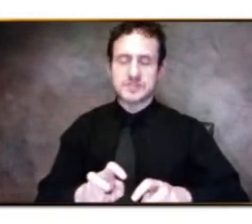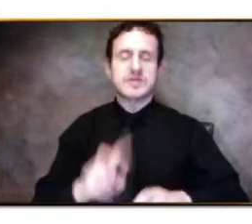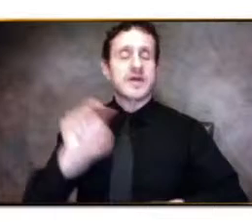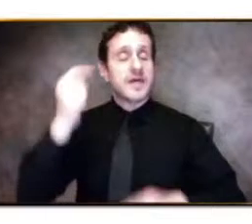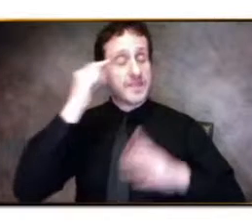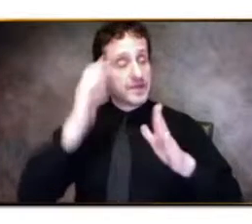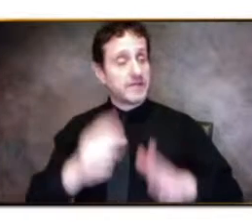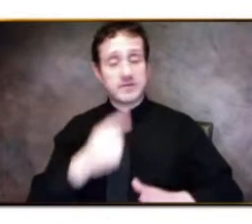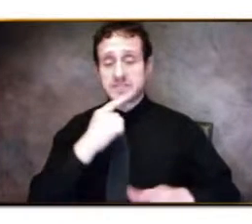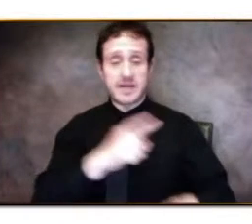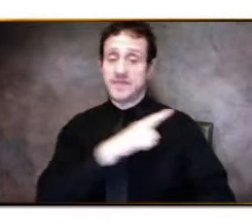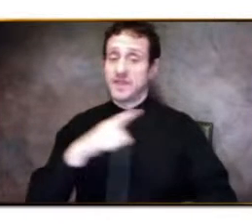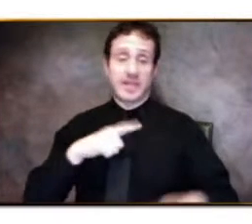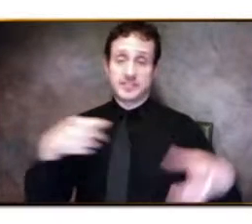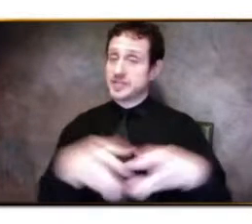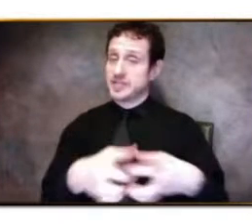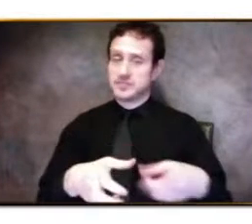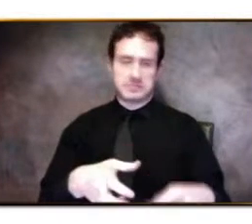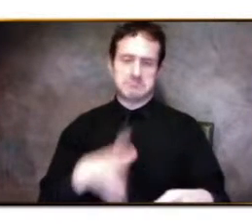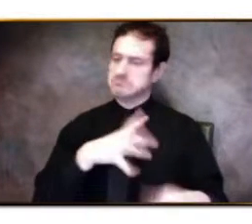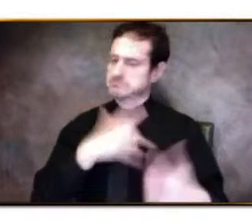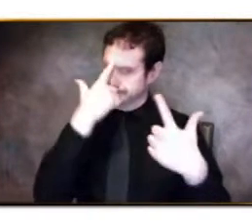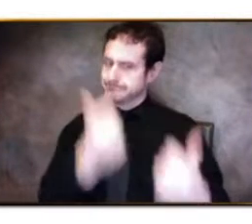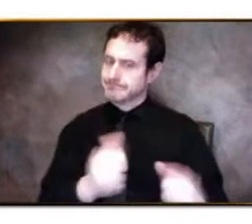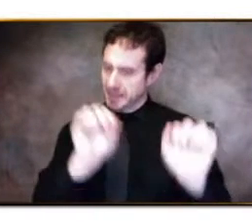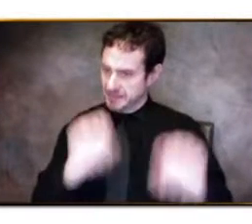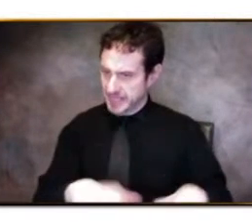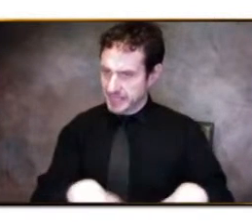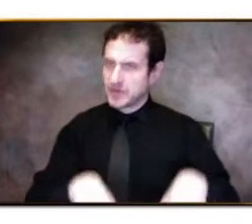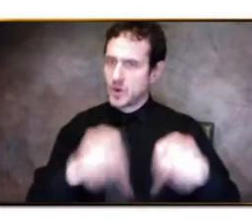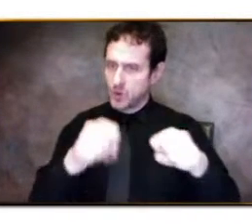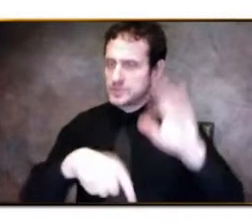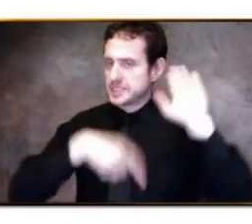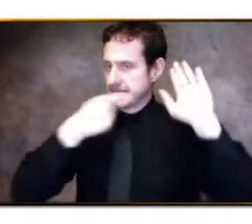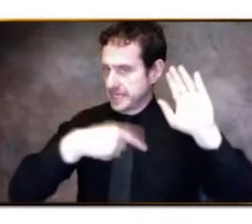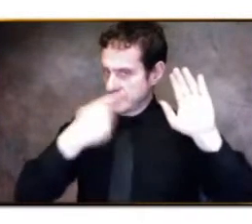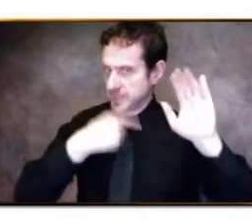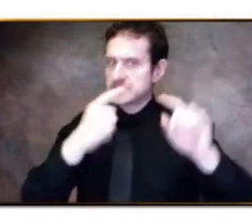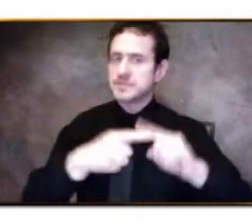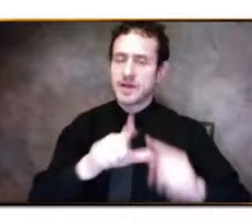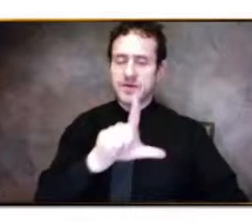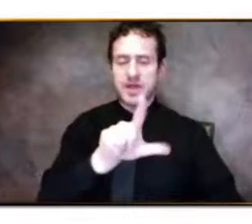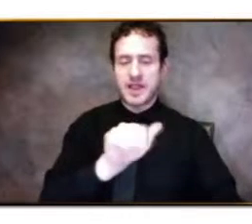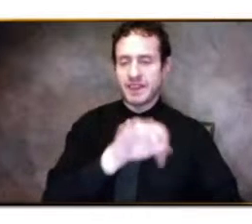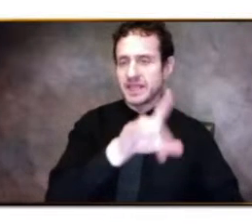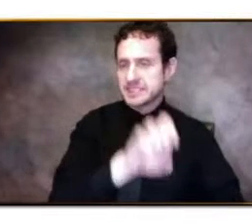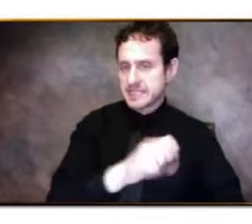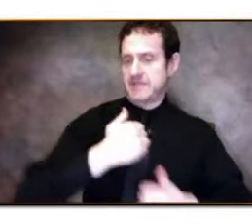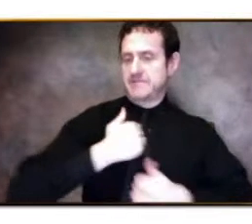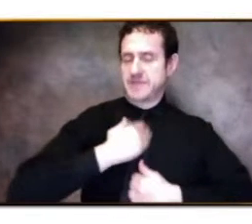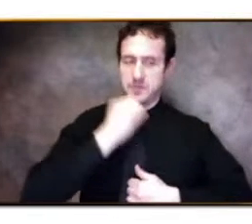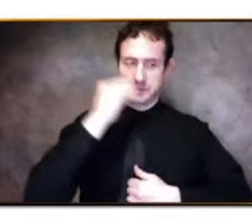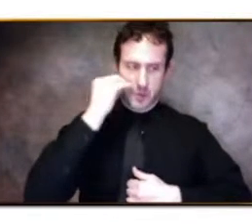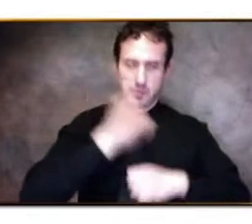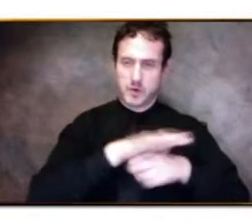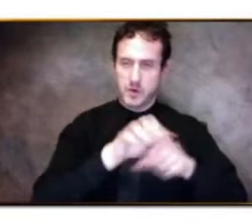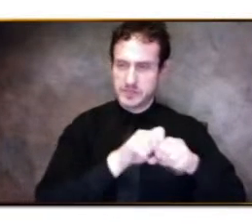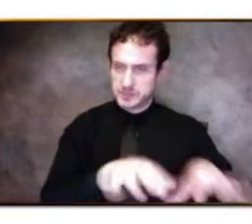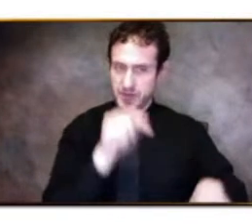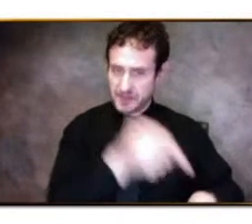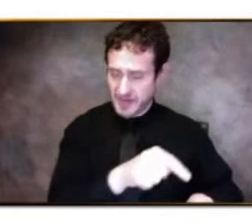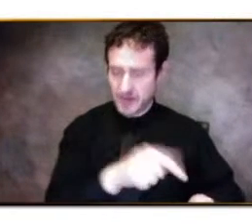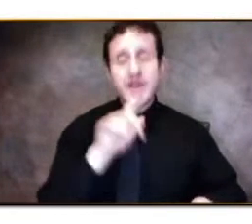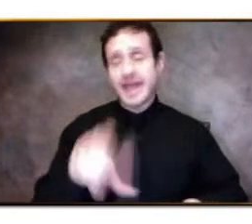free to hold hearings. I think they have been holding hearings, and I look forward to the recommendations that come out of